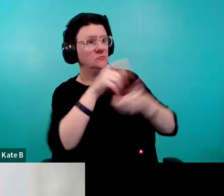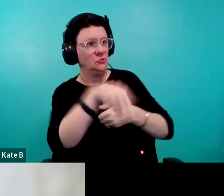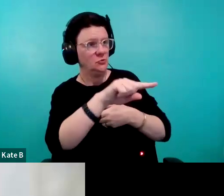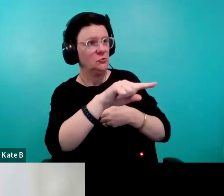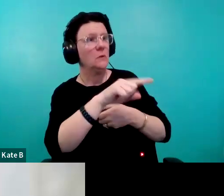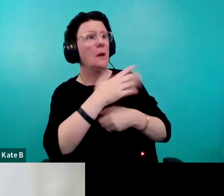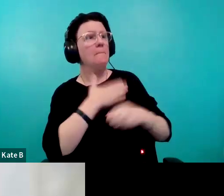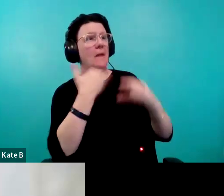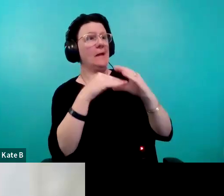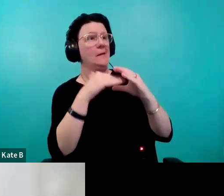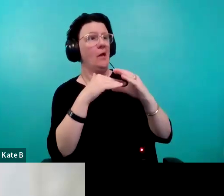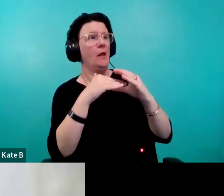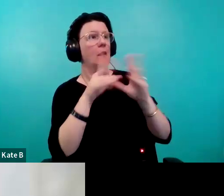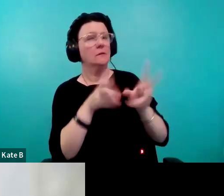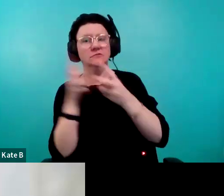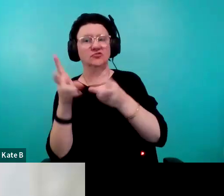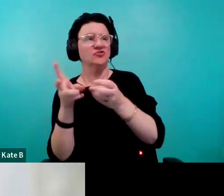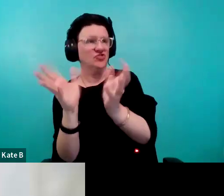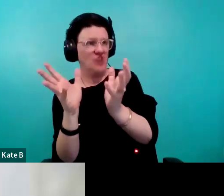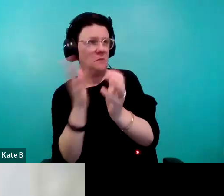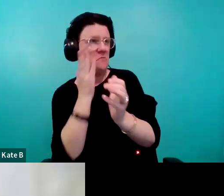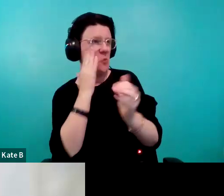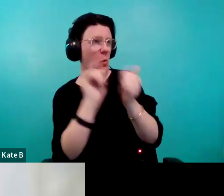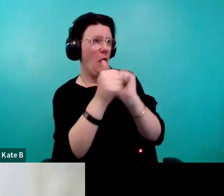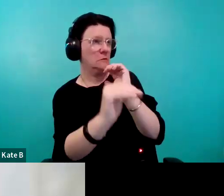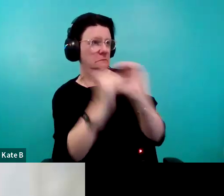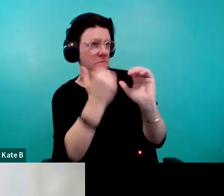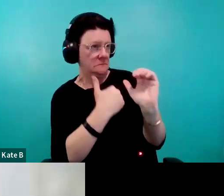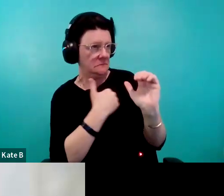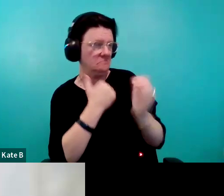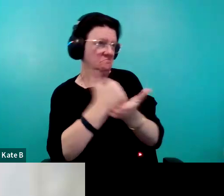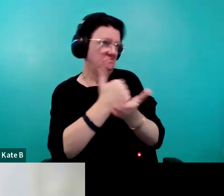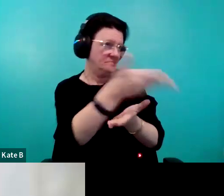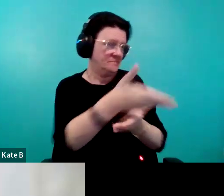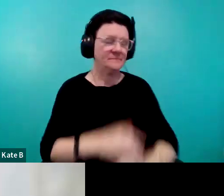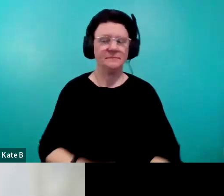put my email address in the chat box too, so you know how to reach out to me if there's anything that I can do.